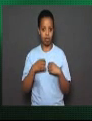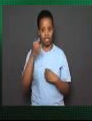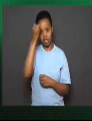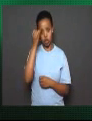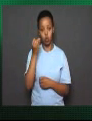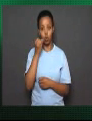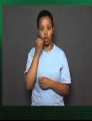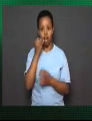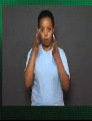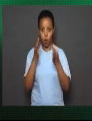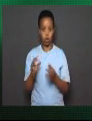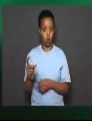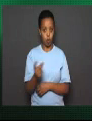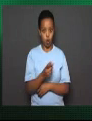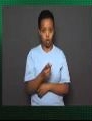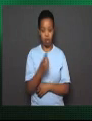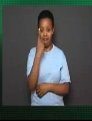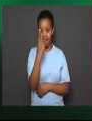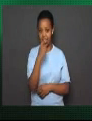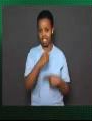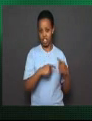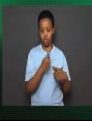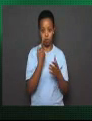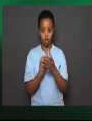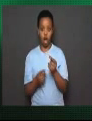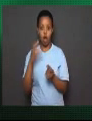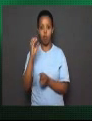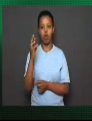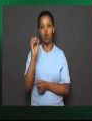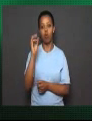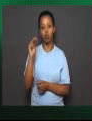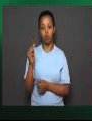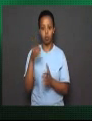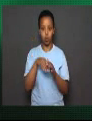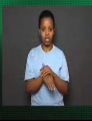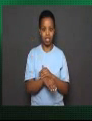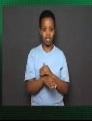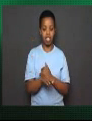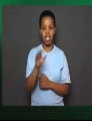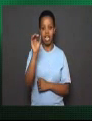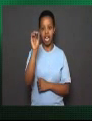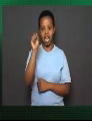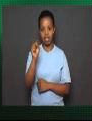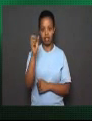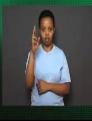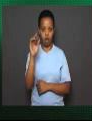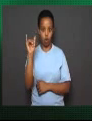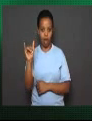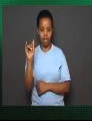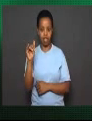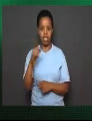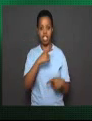sex, only one gene on the chromosome, called the SRY